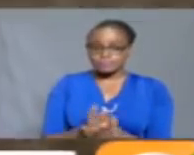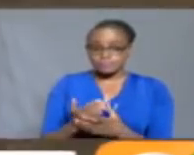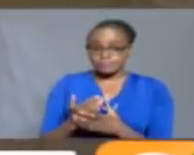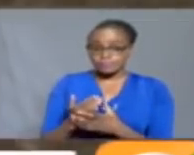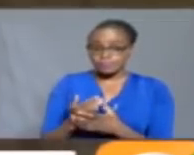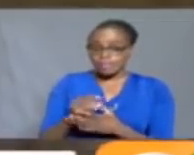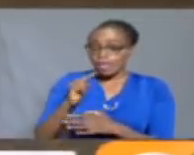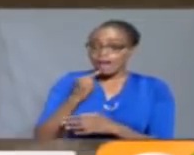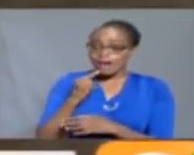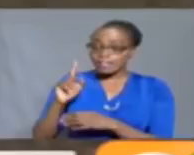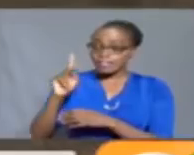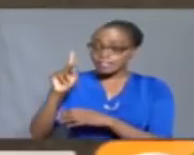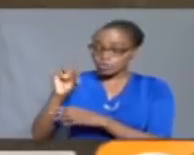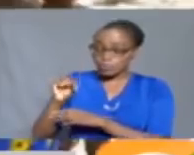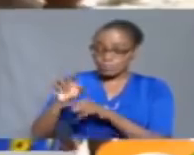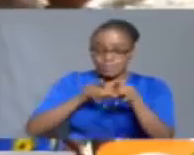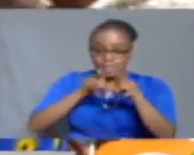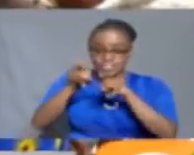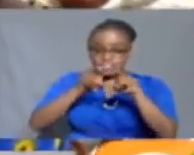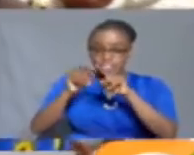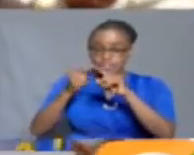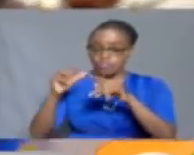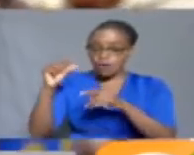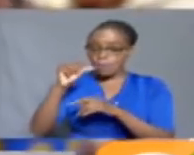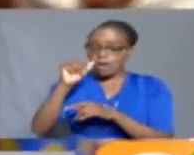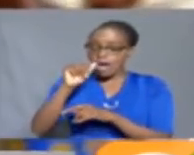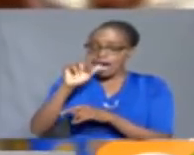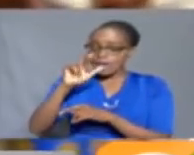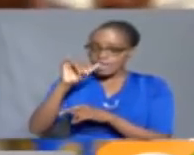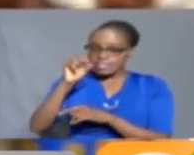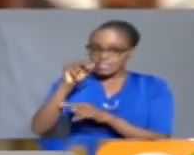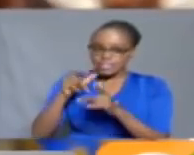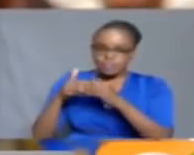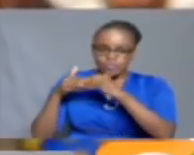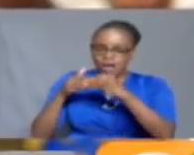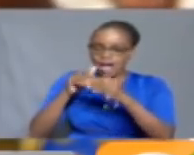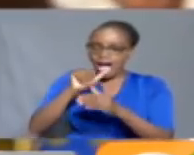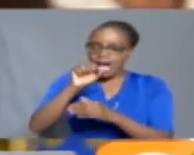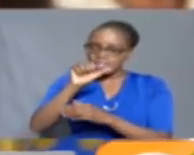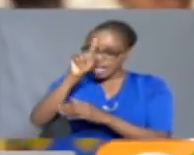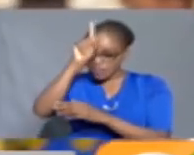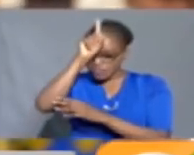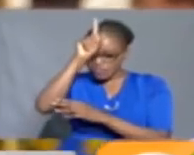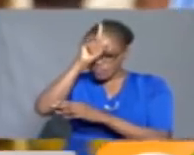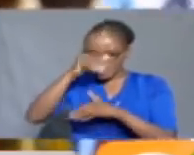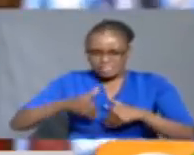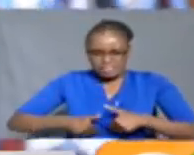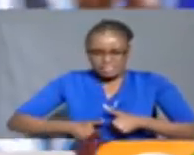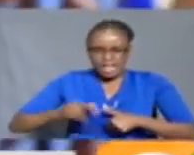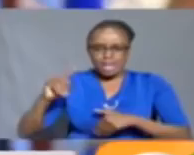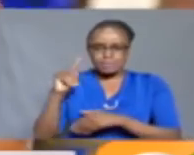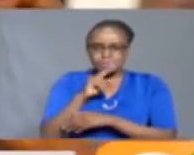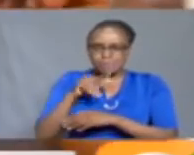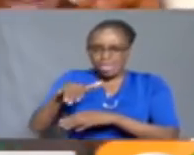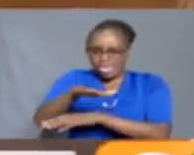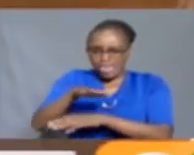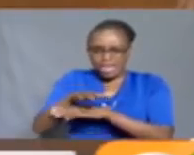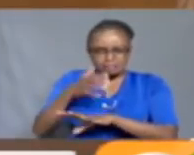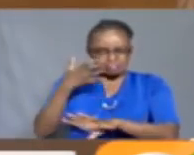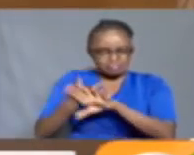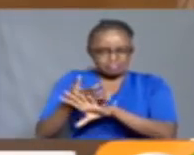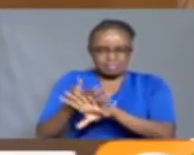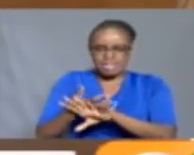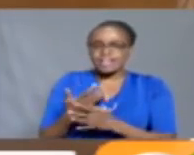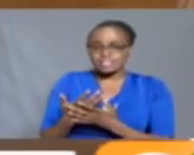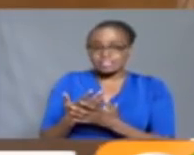Our 100-kilometer journey from Garrison, Texas to Asa village. Drought has hit this place very